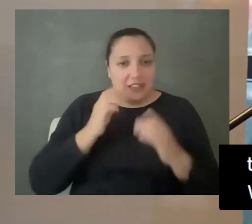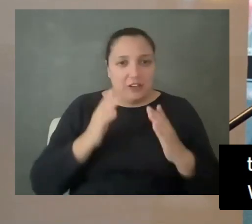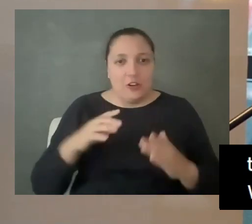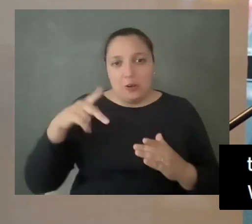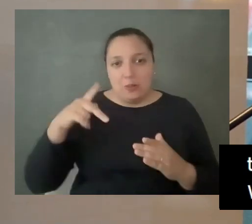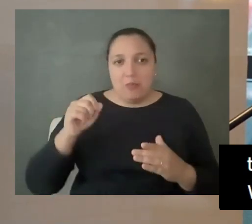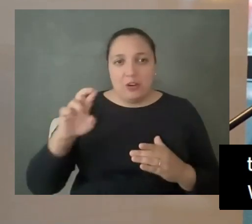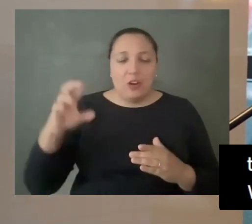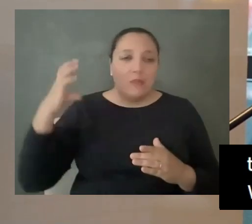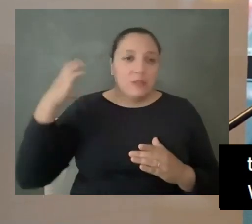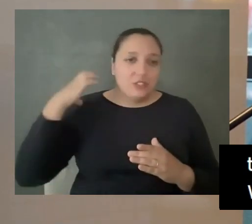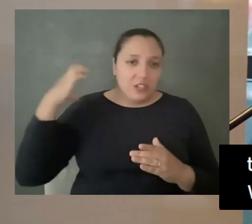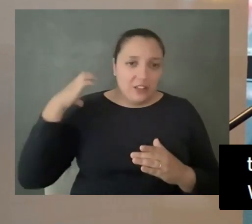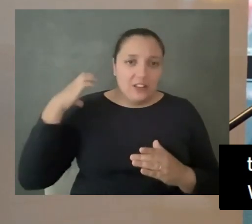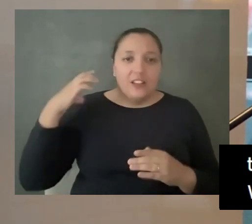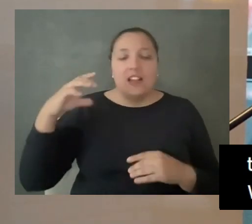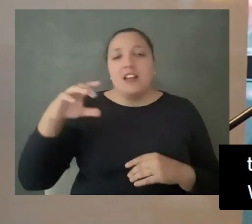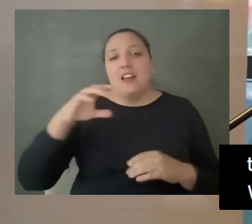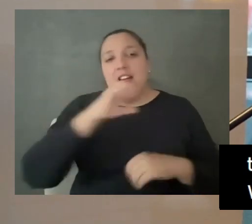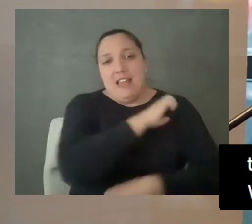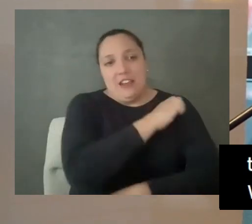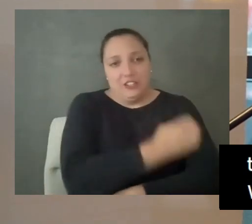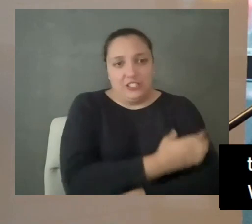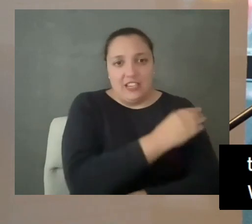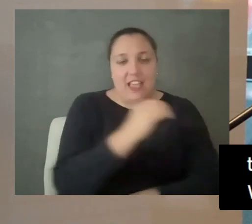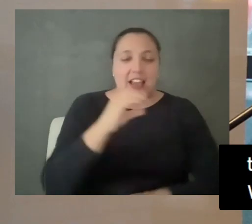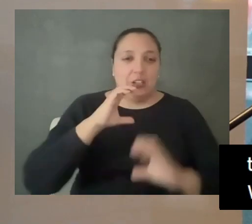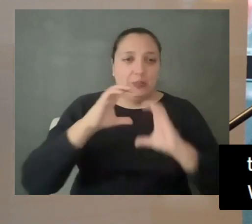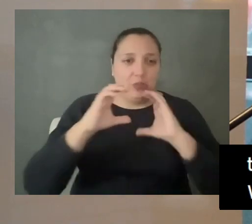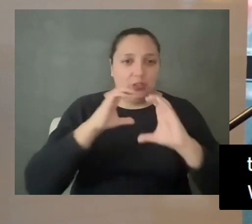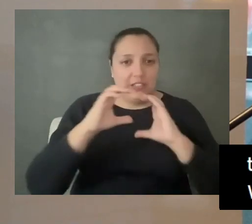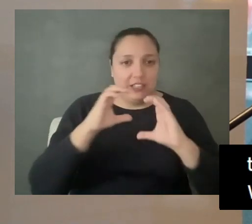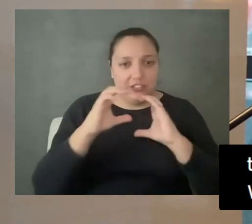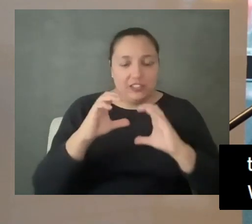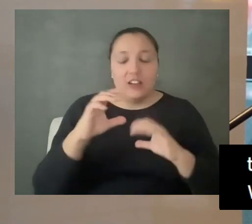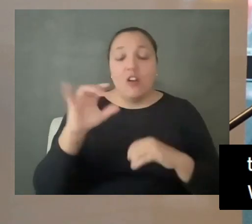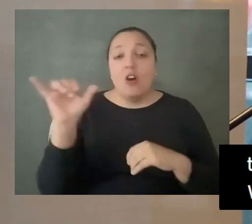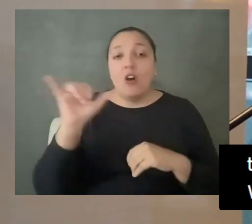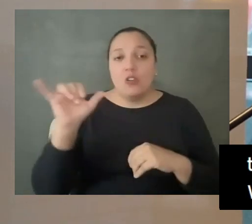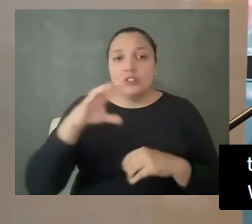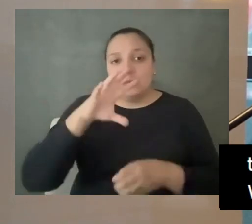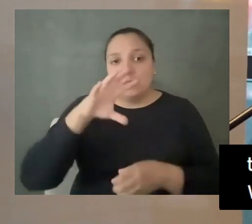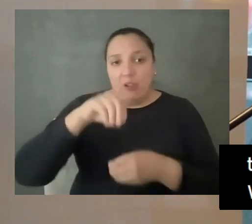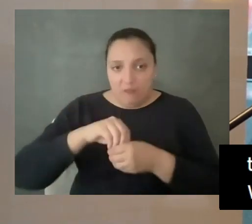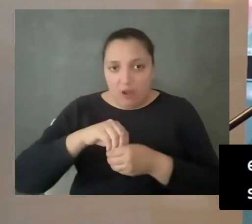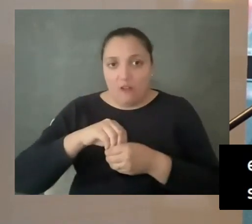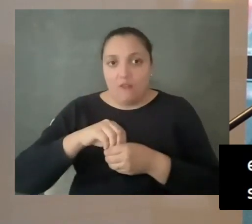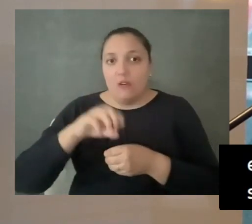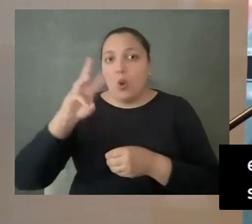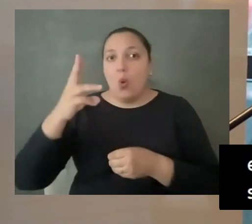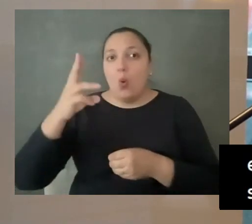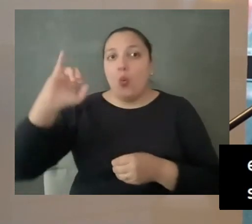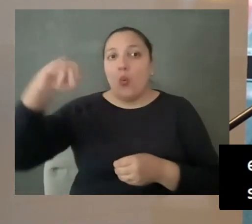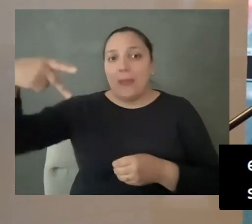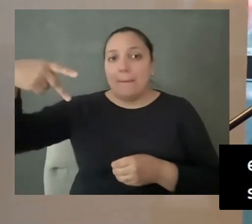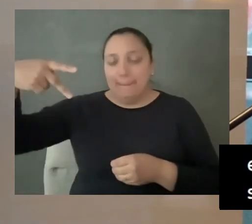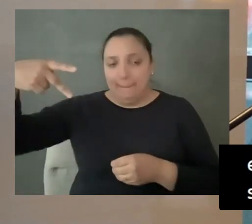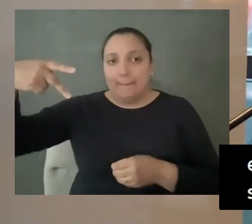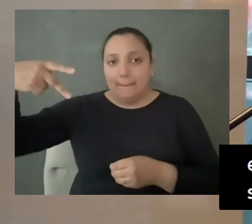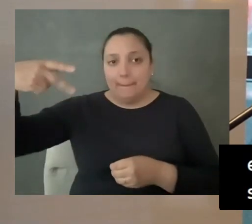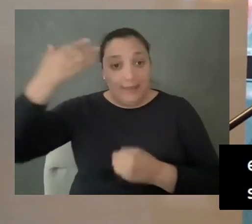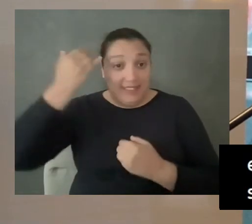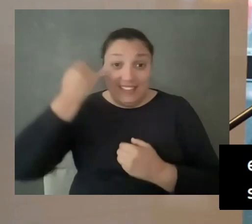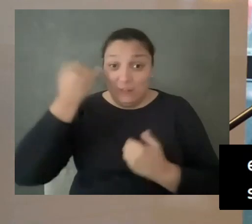and Telecommunications Committee, as well as the majority whip in the New York State Senate. For those of you who don't know what a Democratic whip does,